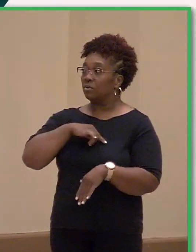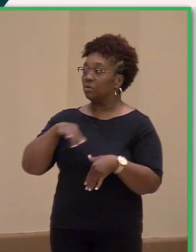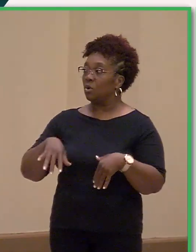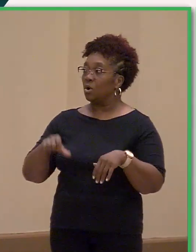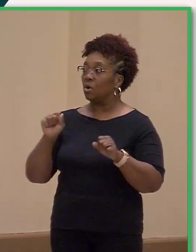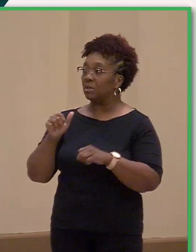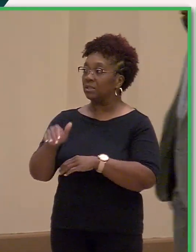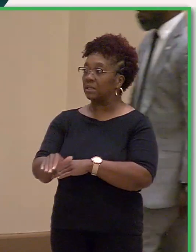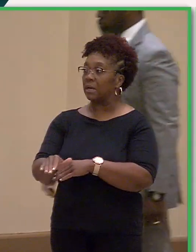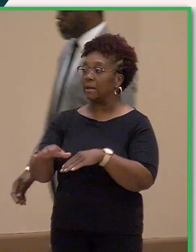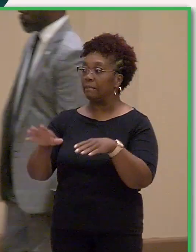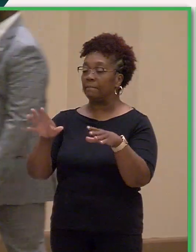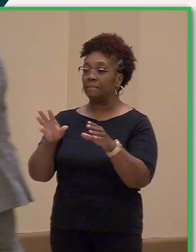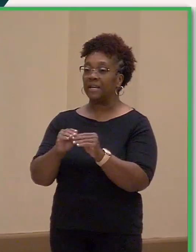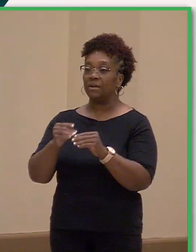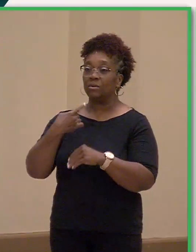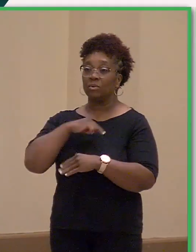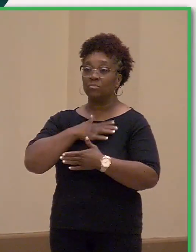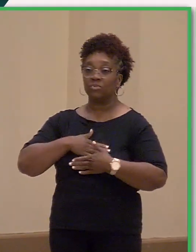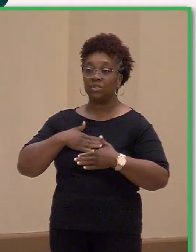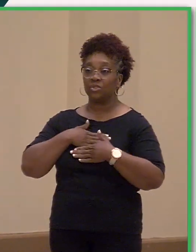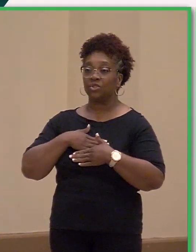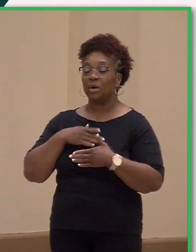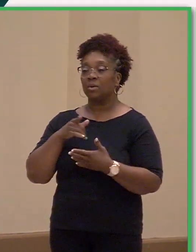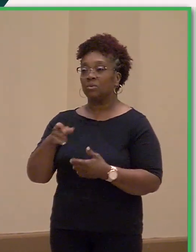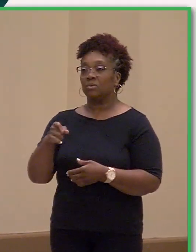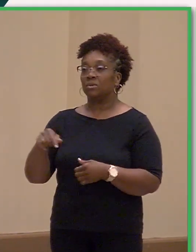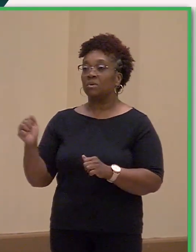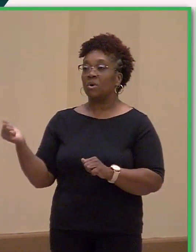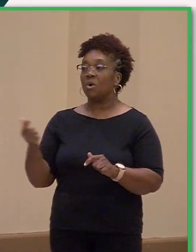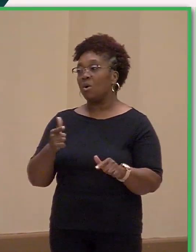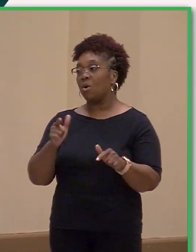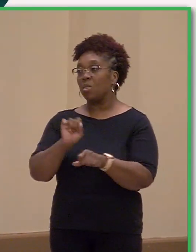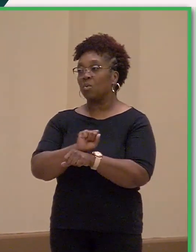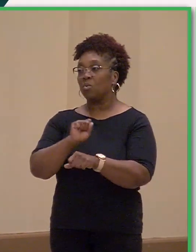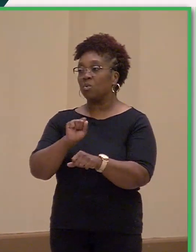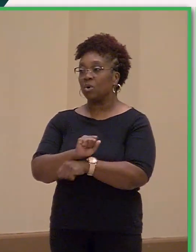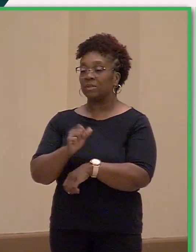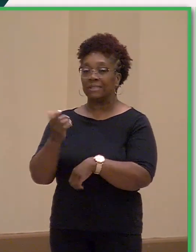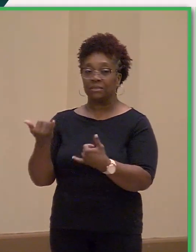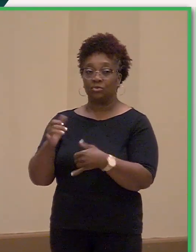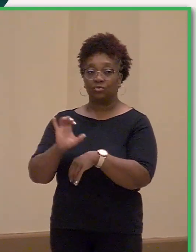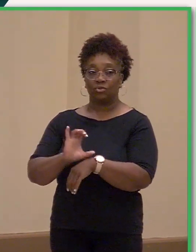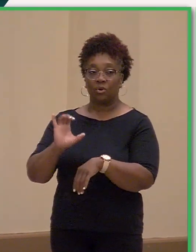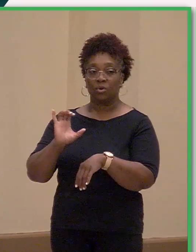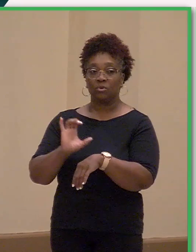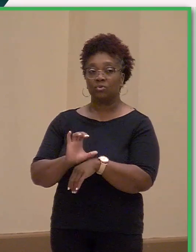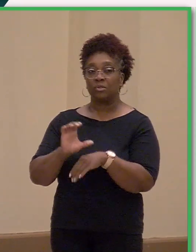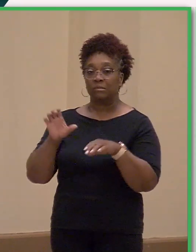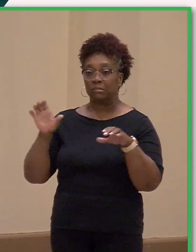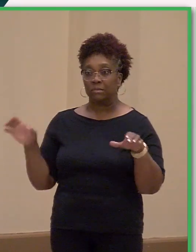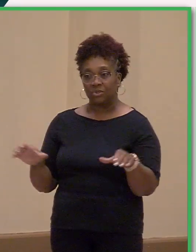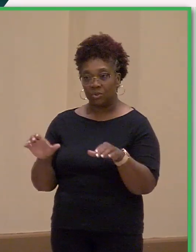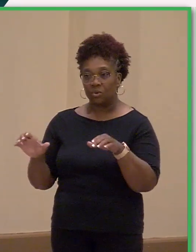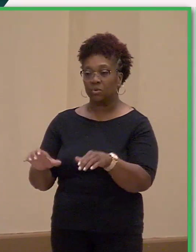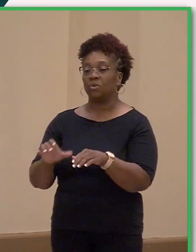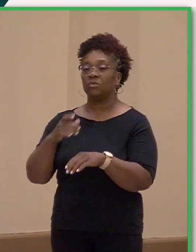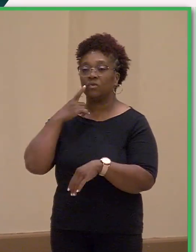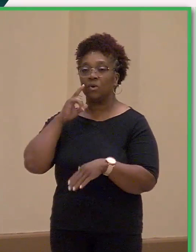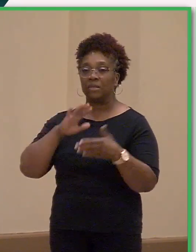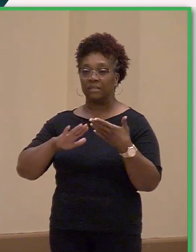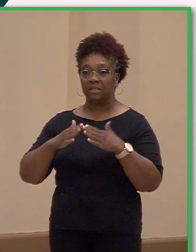appreciate you in all the work that this congregation does on behalf of the city of Detroit. We're going to now